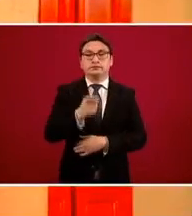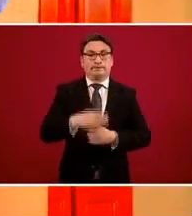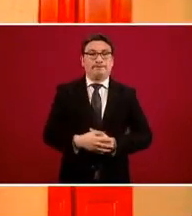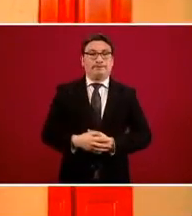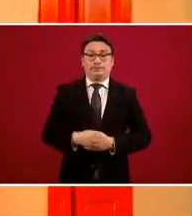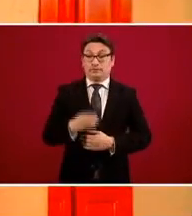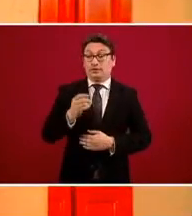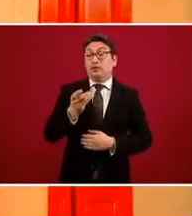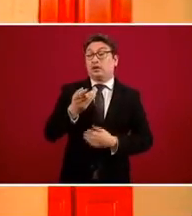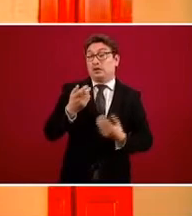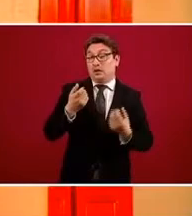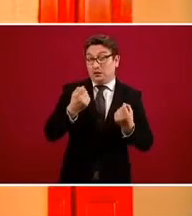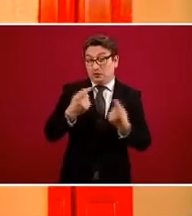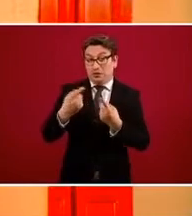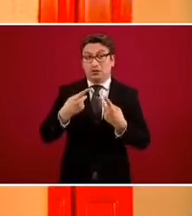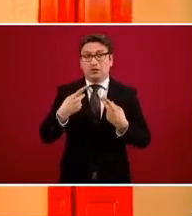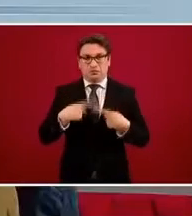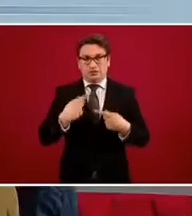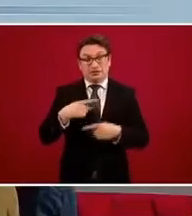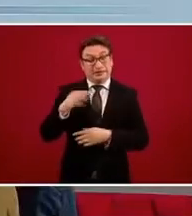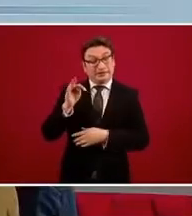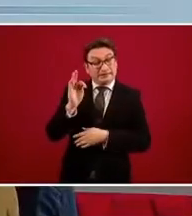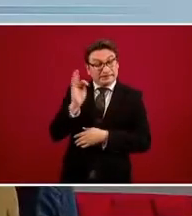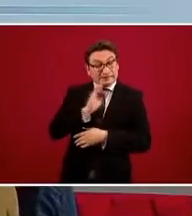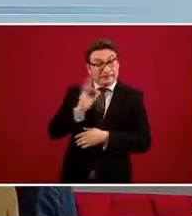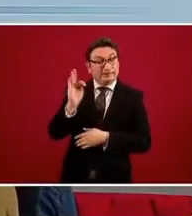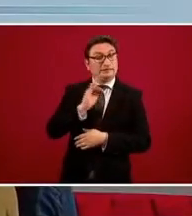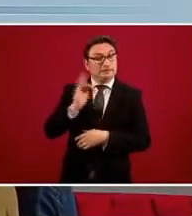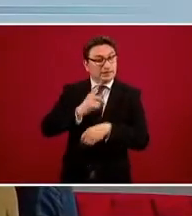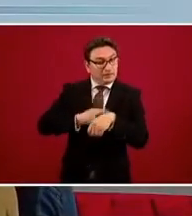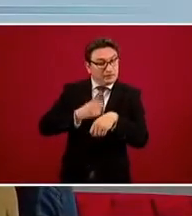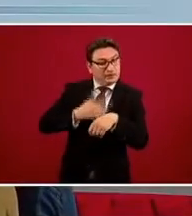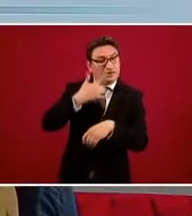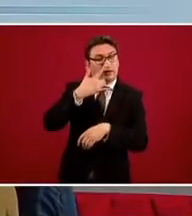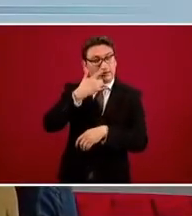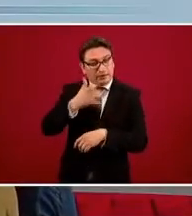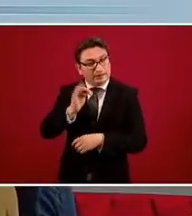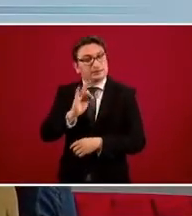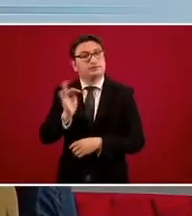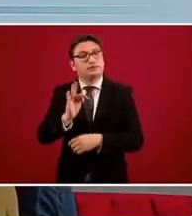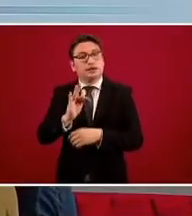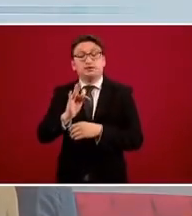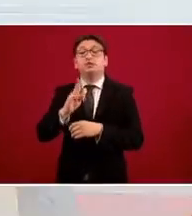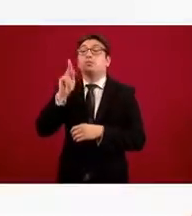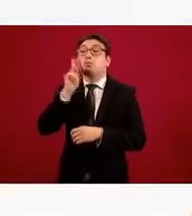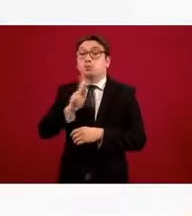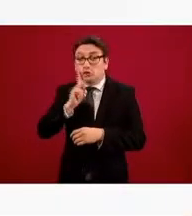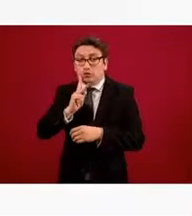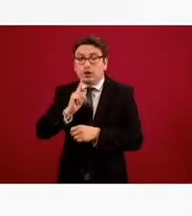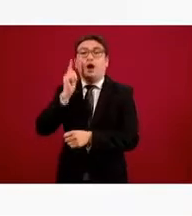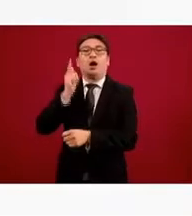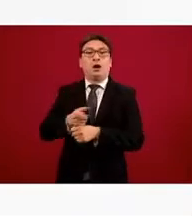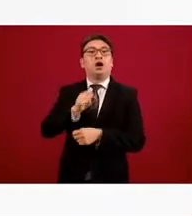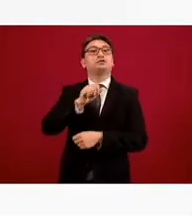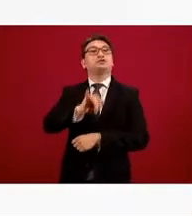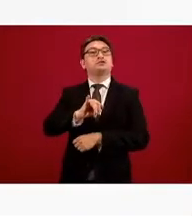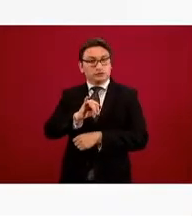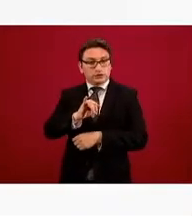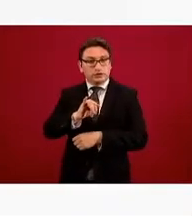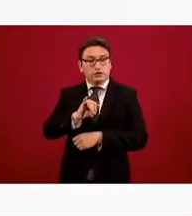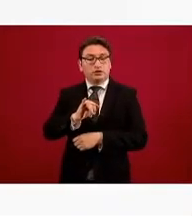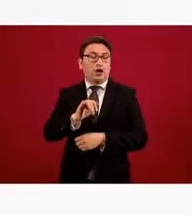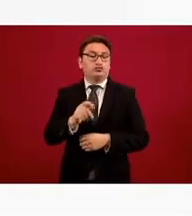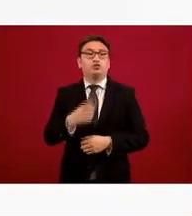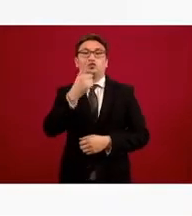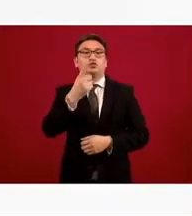This one is the proportion of people who, being suspect cases, are tested and then turn out